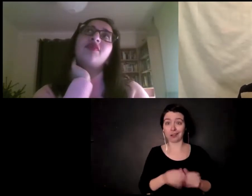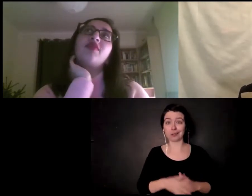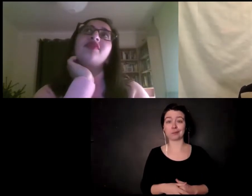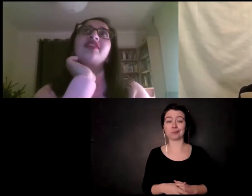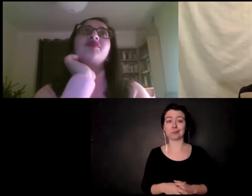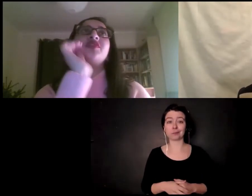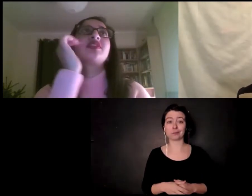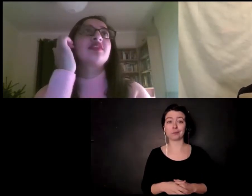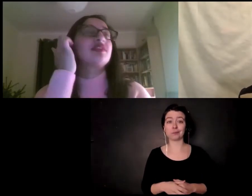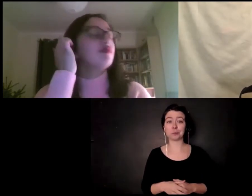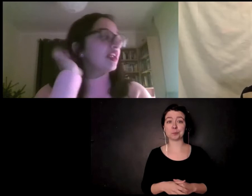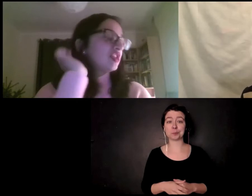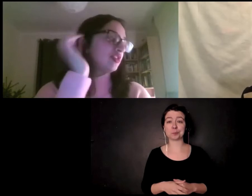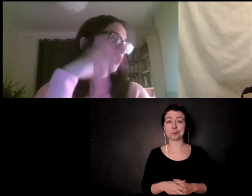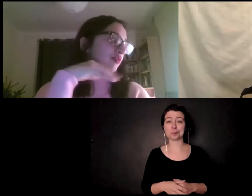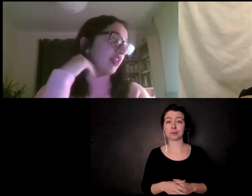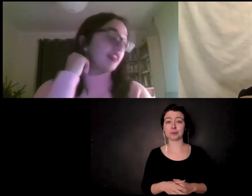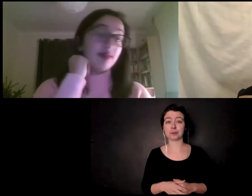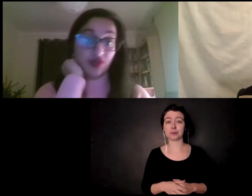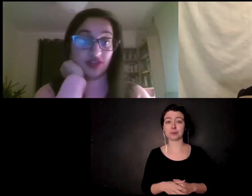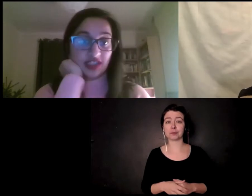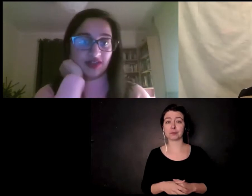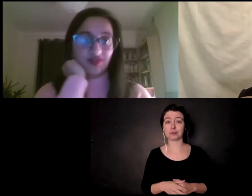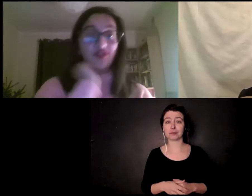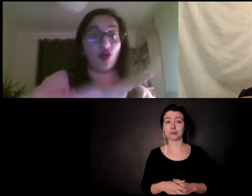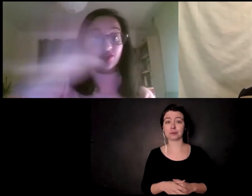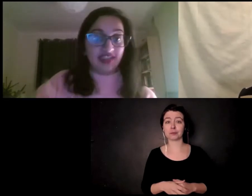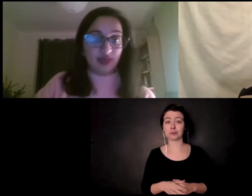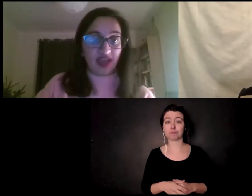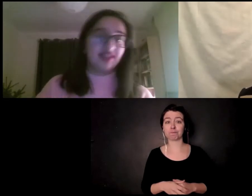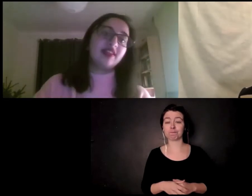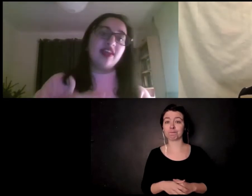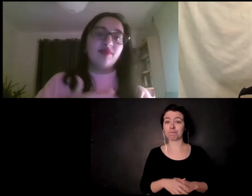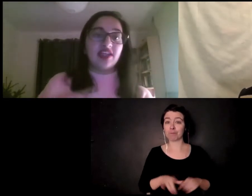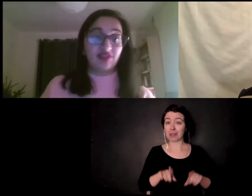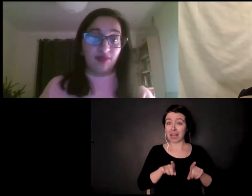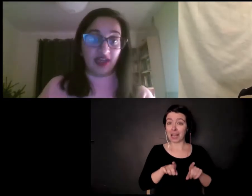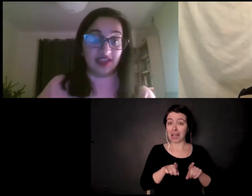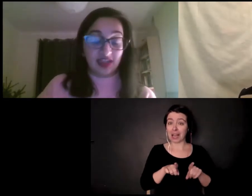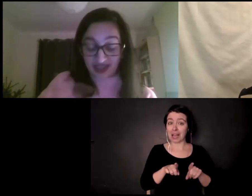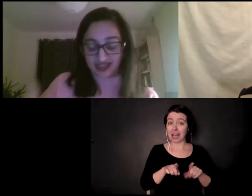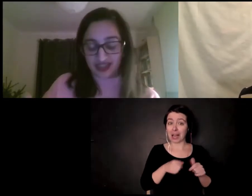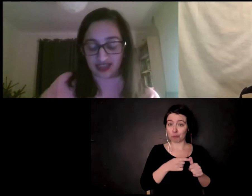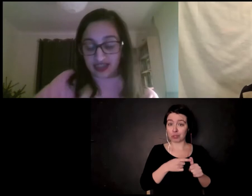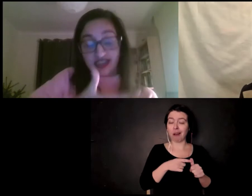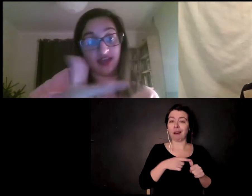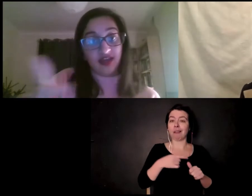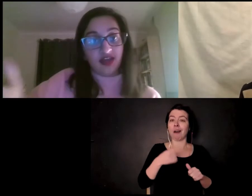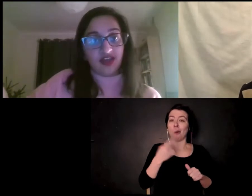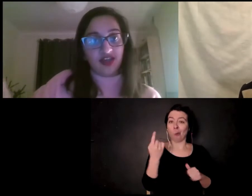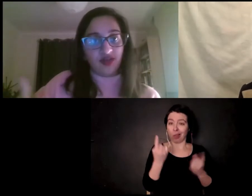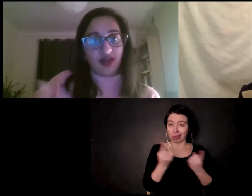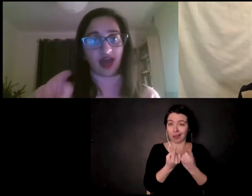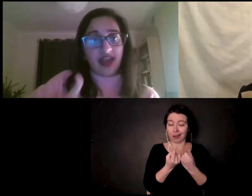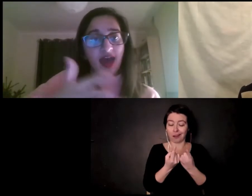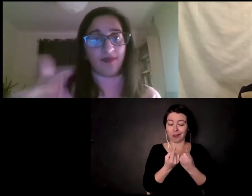also, like, one thing that we've discussed in relation to like the importance of holding space in many different capacities, and this,